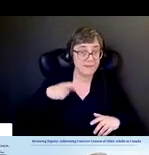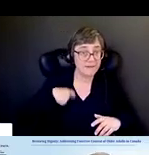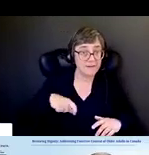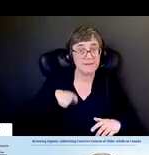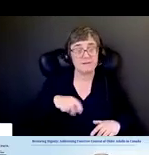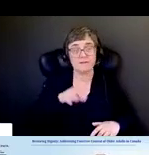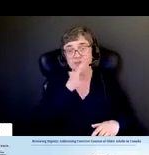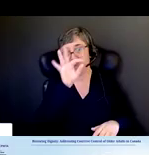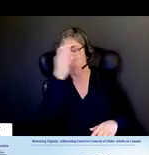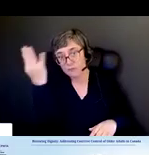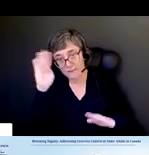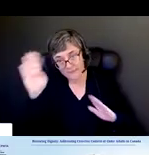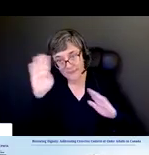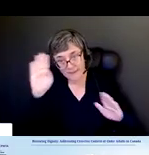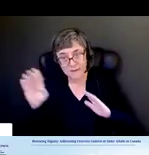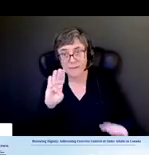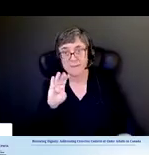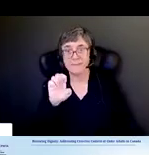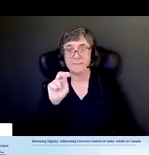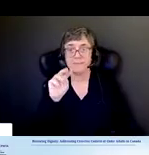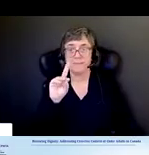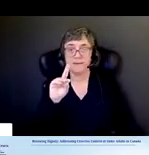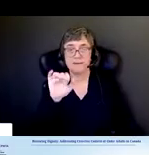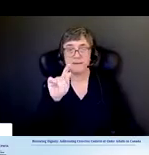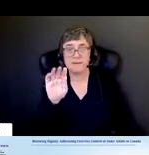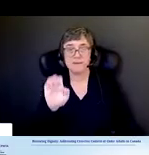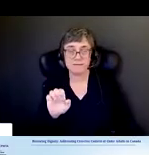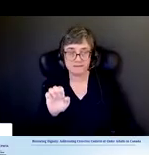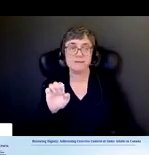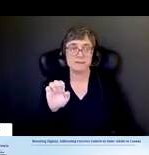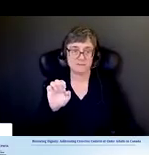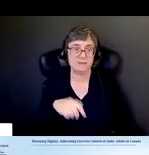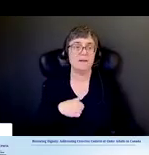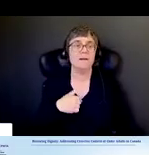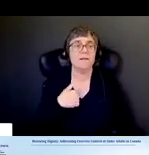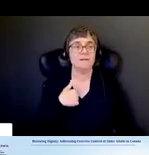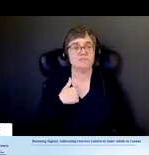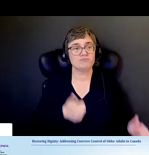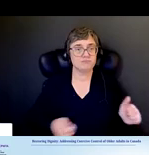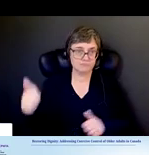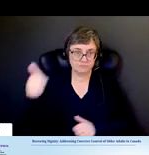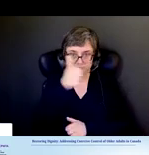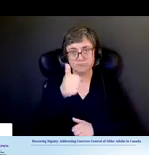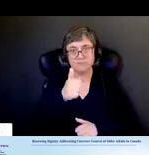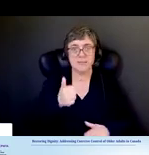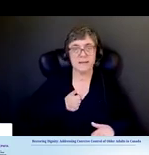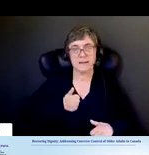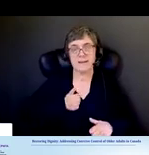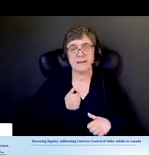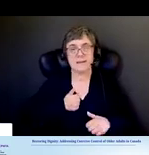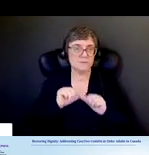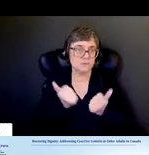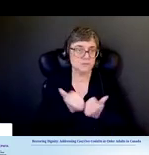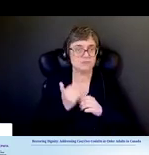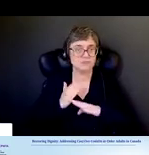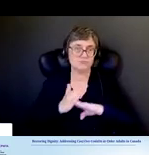afternoon. My name is Benedict Schopflin. I'm the Executive Director of the Canadian Network for the Prevention of Elder Abuse. And I would like to welcome you to